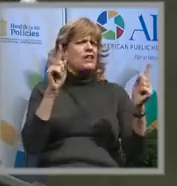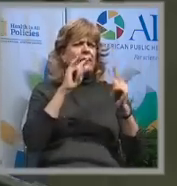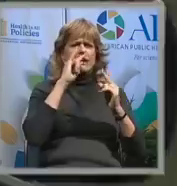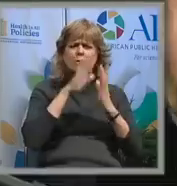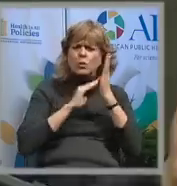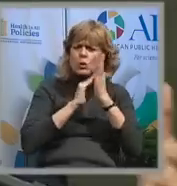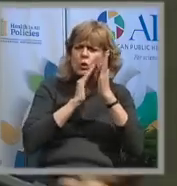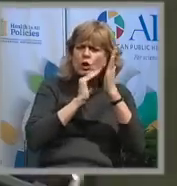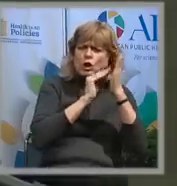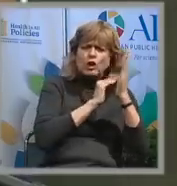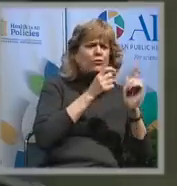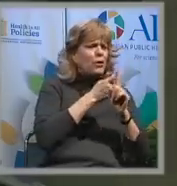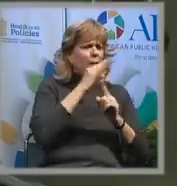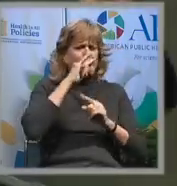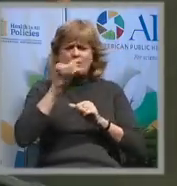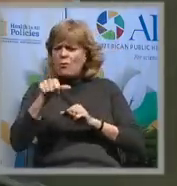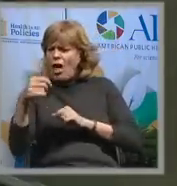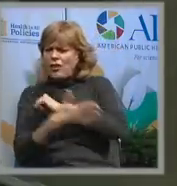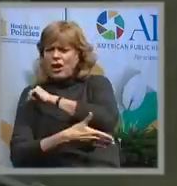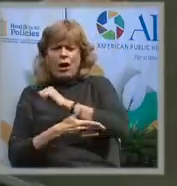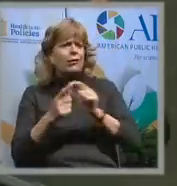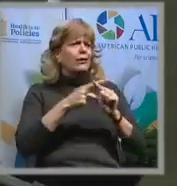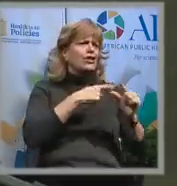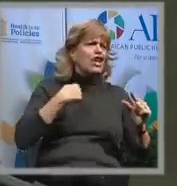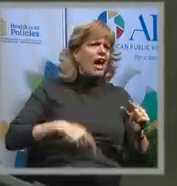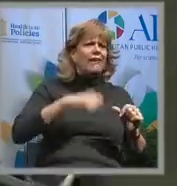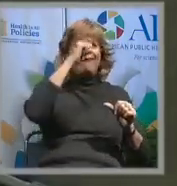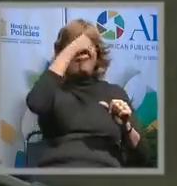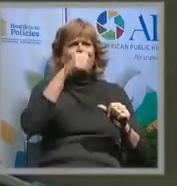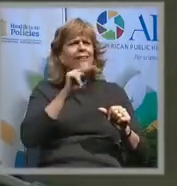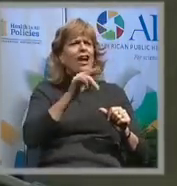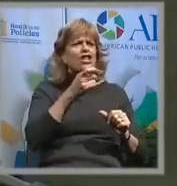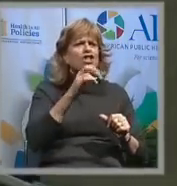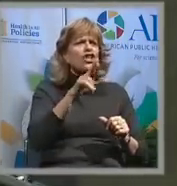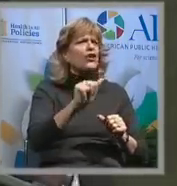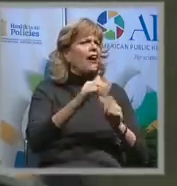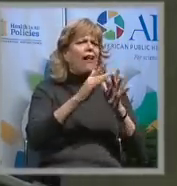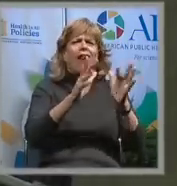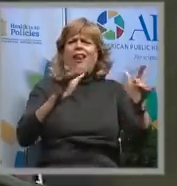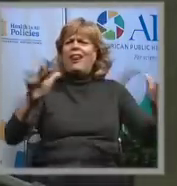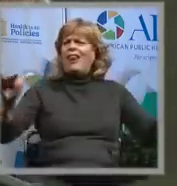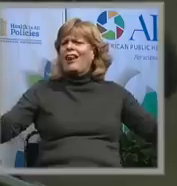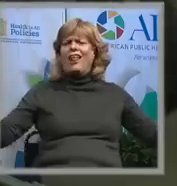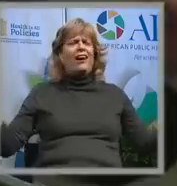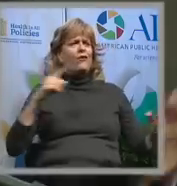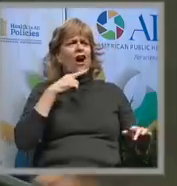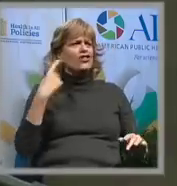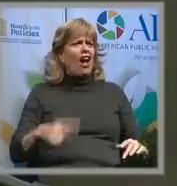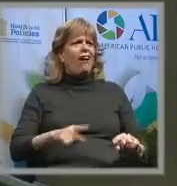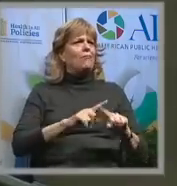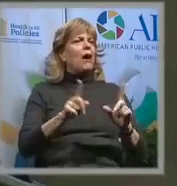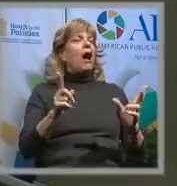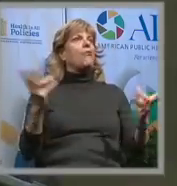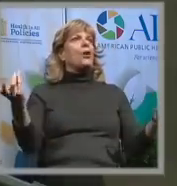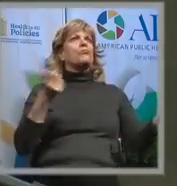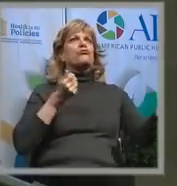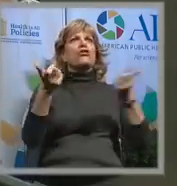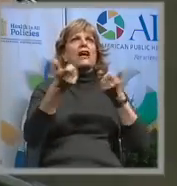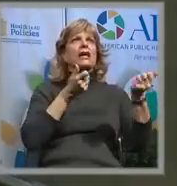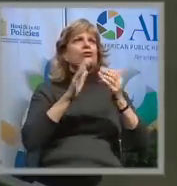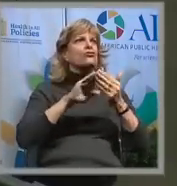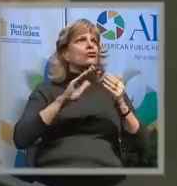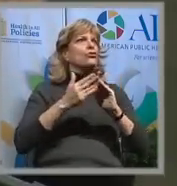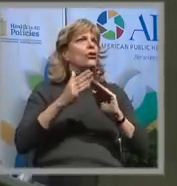learn from kids from other countries, whether it's China, India, or Nigeria, the islands, Russia, or whatever. And yet, we bring in children from Baltimore